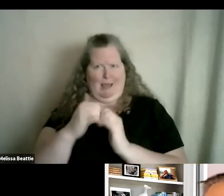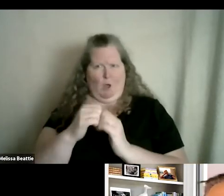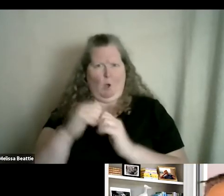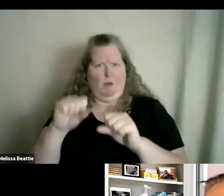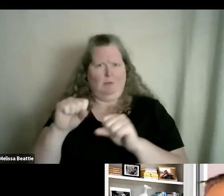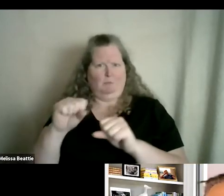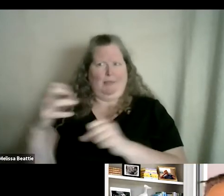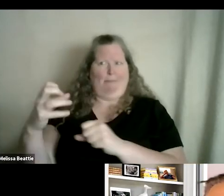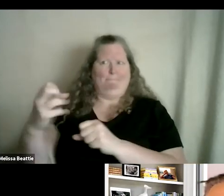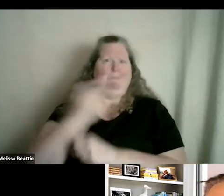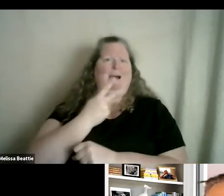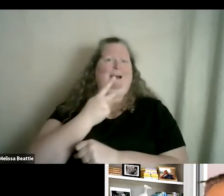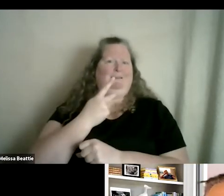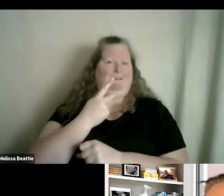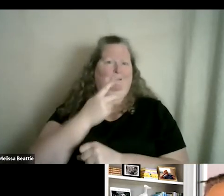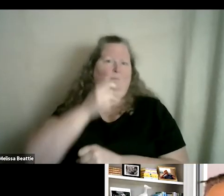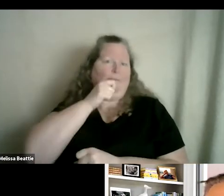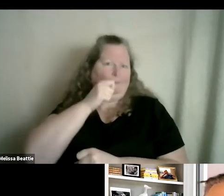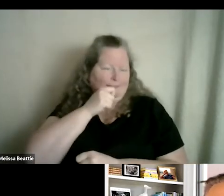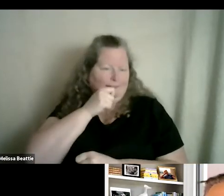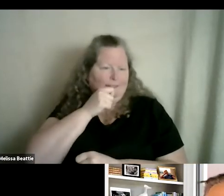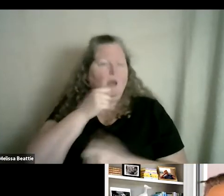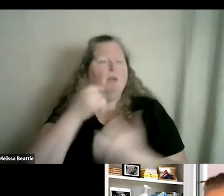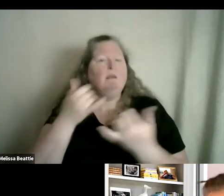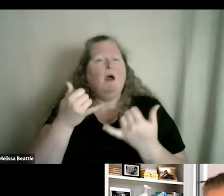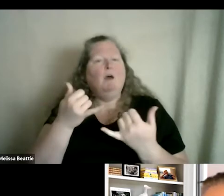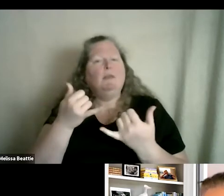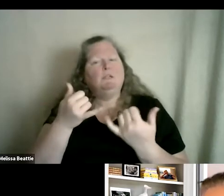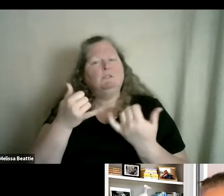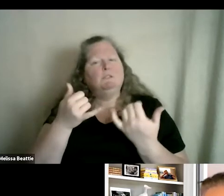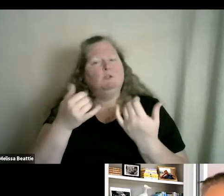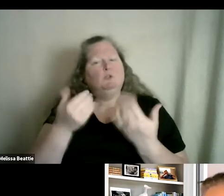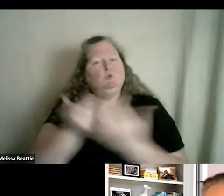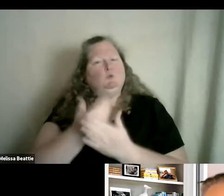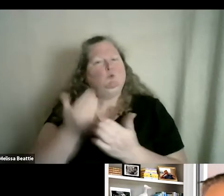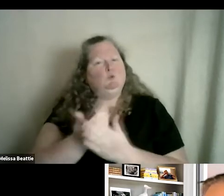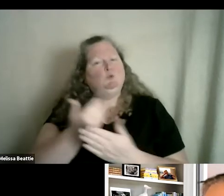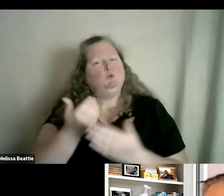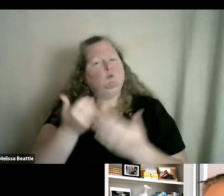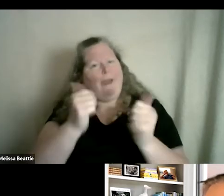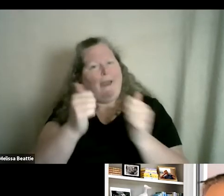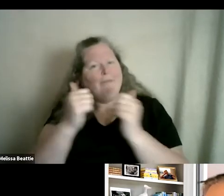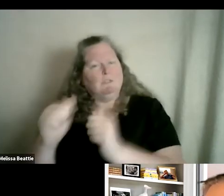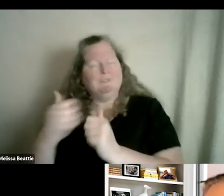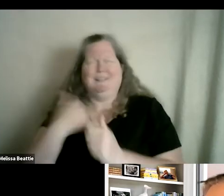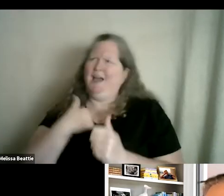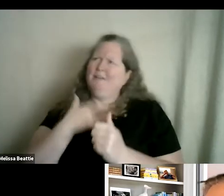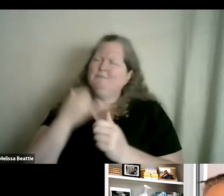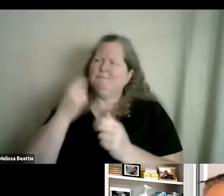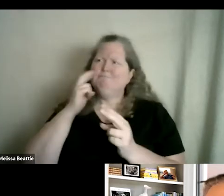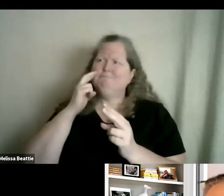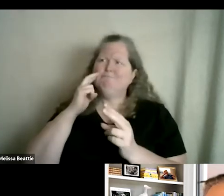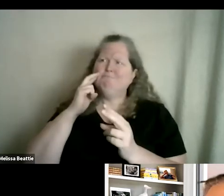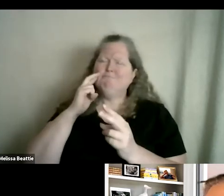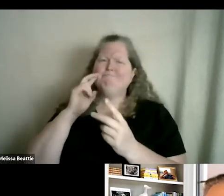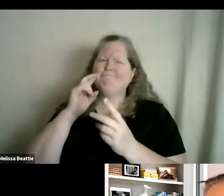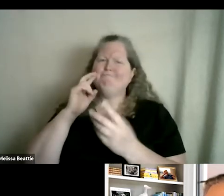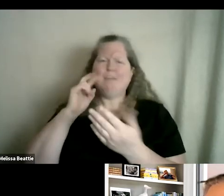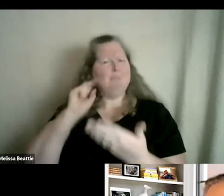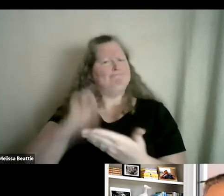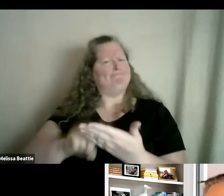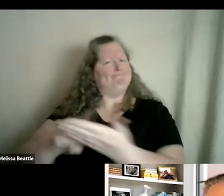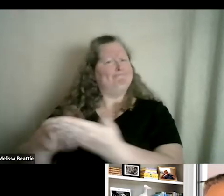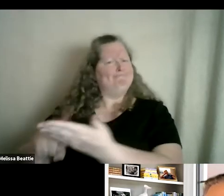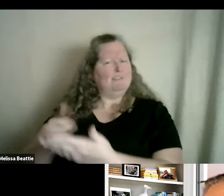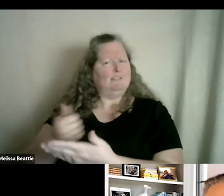And so there are some new efforts out there, and I've run across a few of them, where they're actually allowing people to mine the